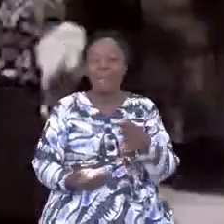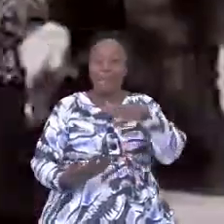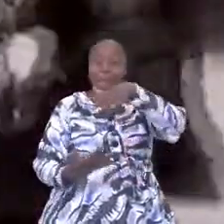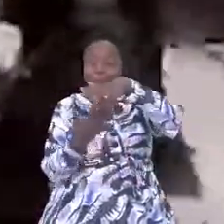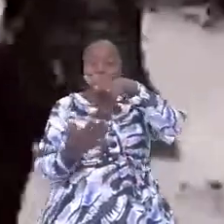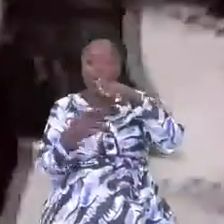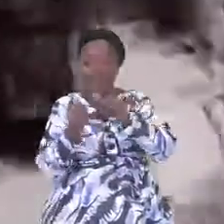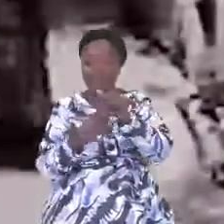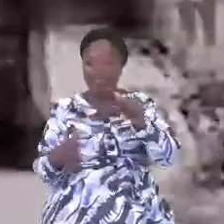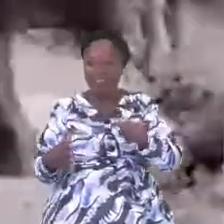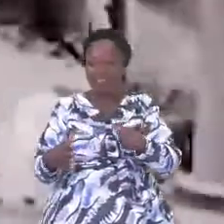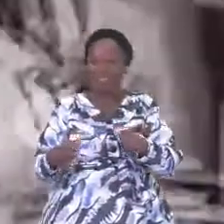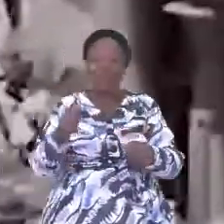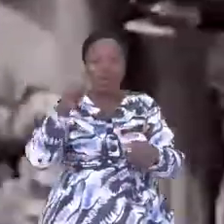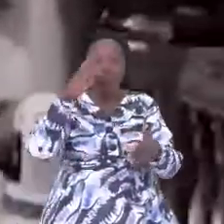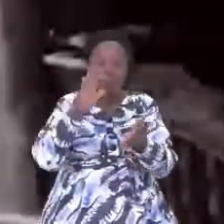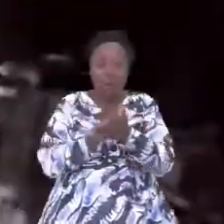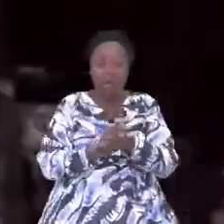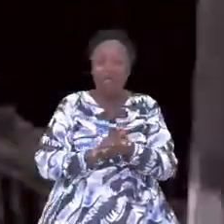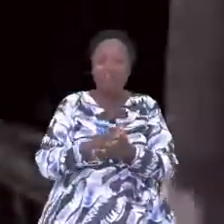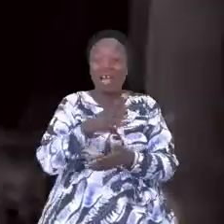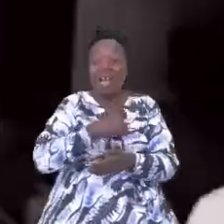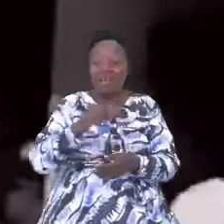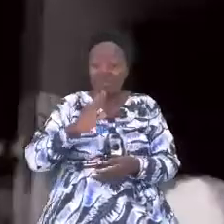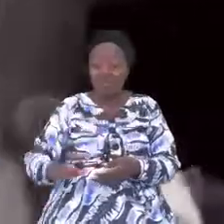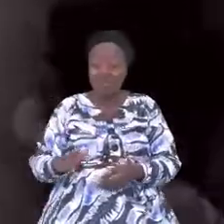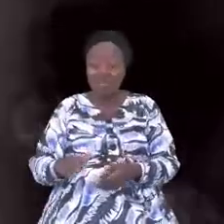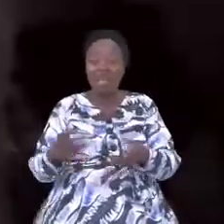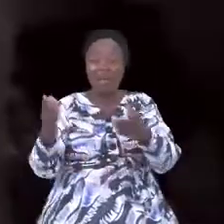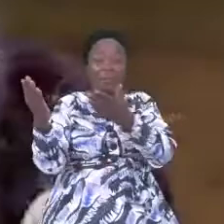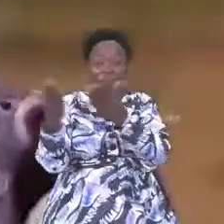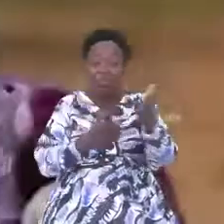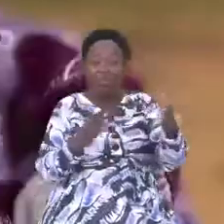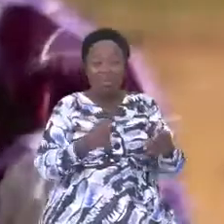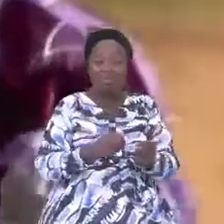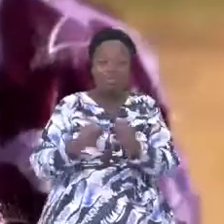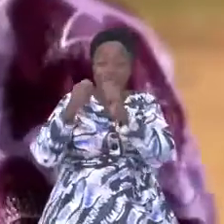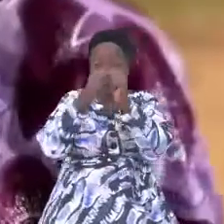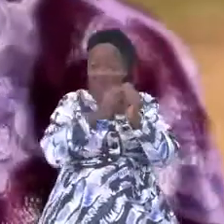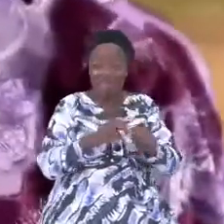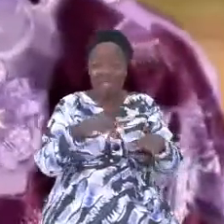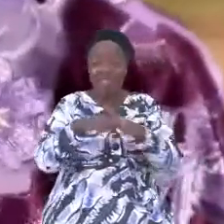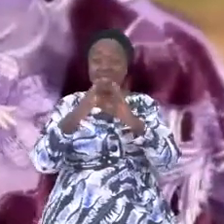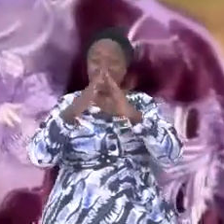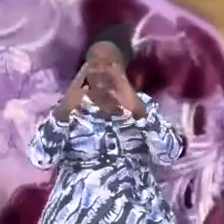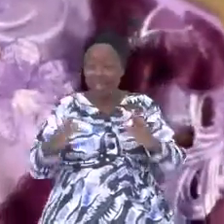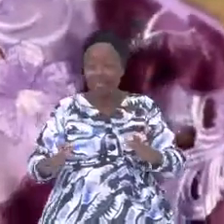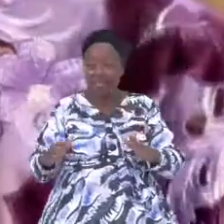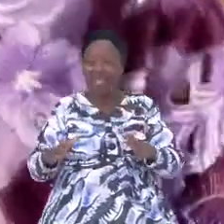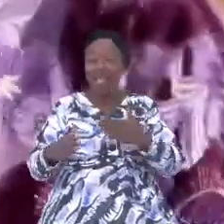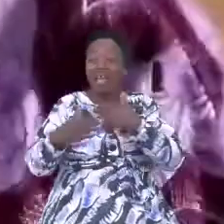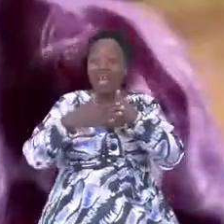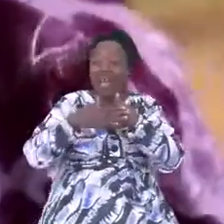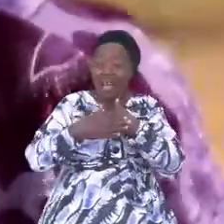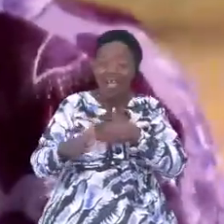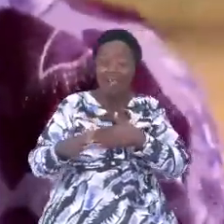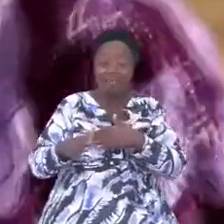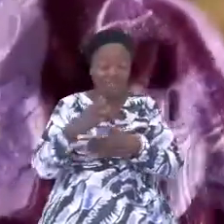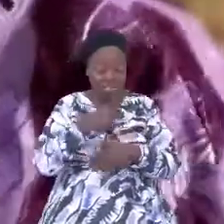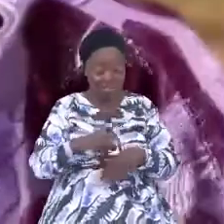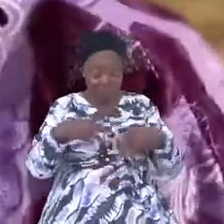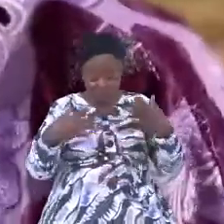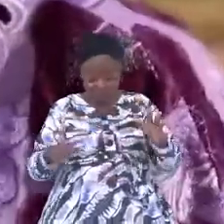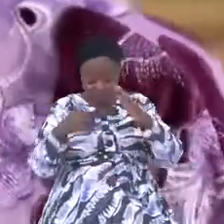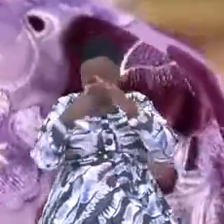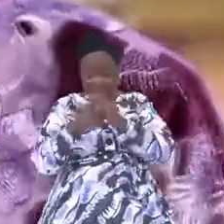and my children, everybody run for my house. After I repent, after I know Jesus Christ, when